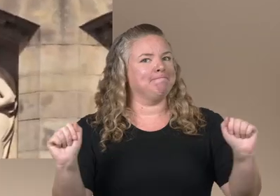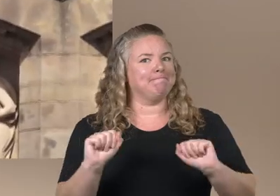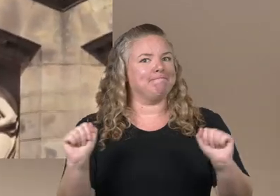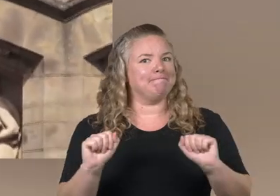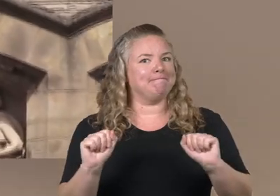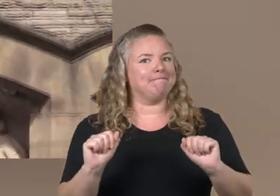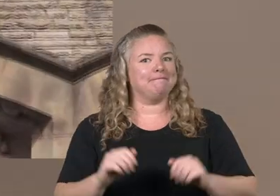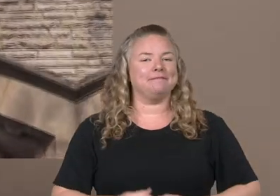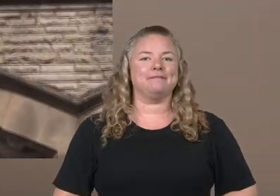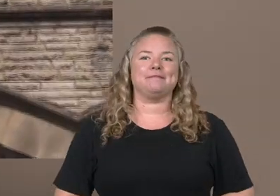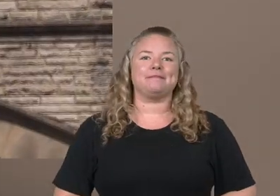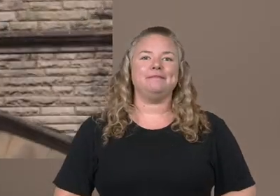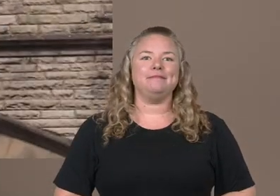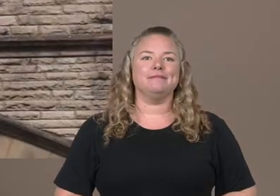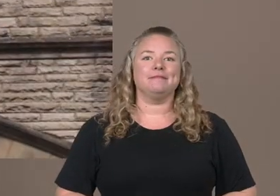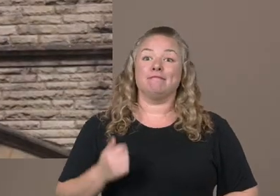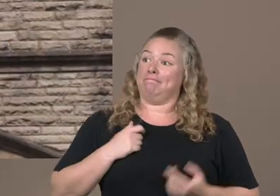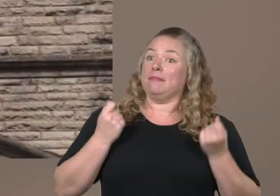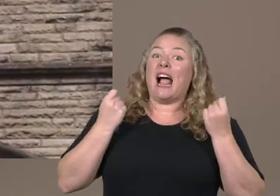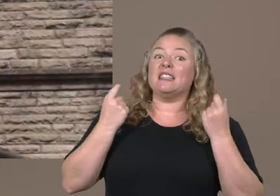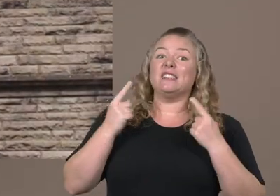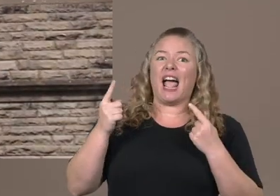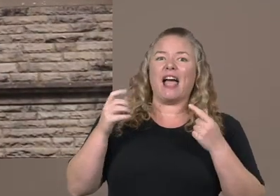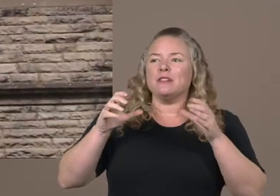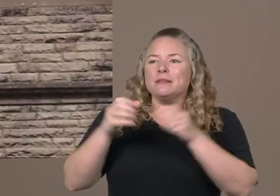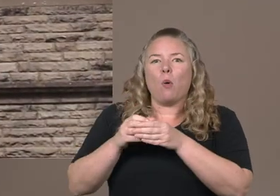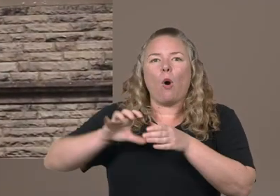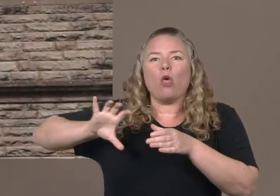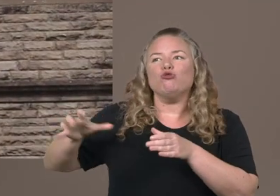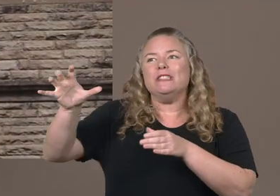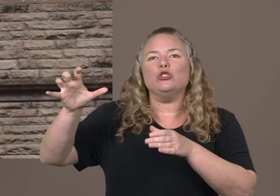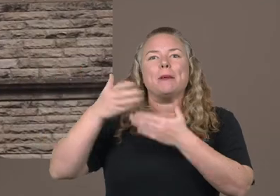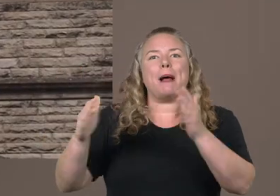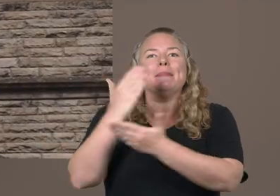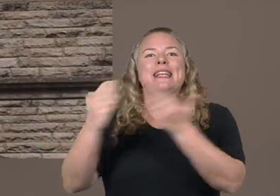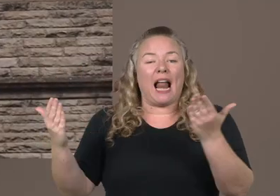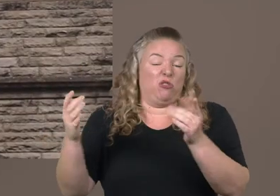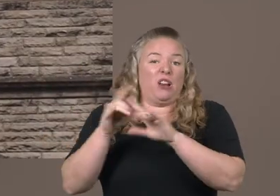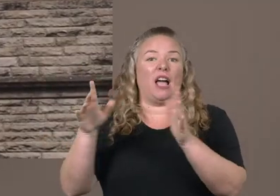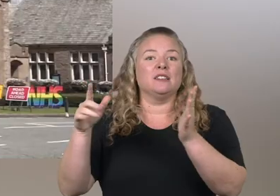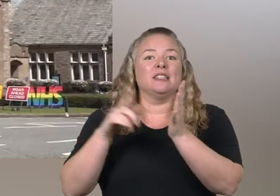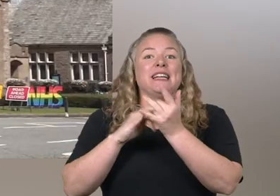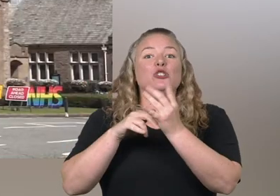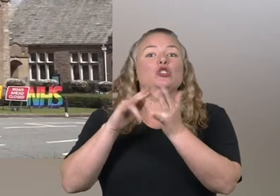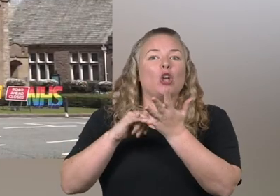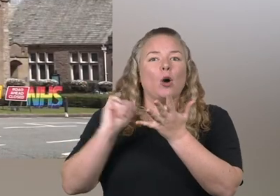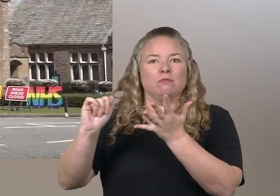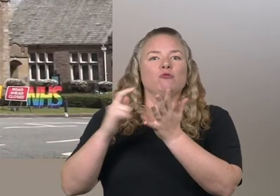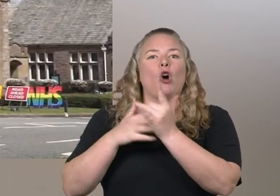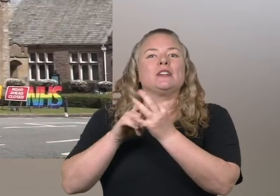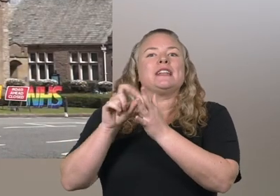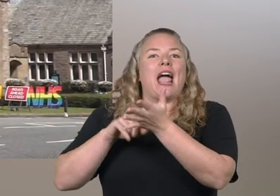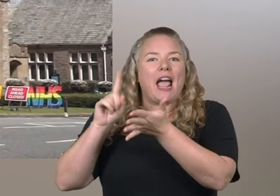In my understanding, a small regional public gallery like Touchstones Rochdale will